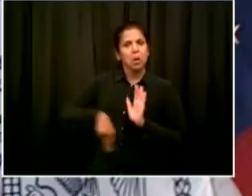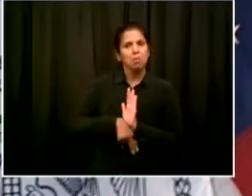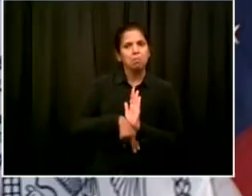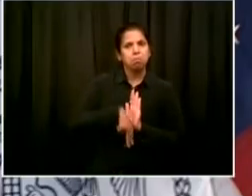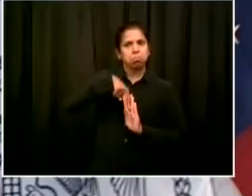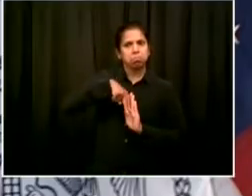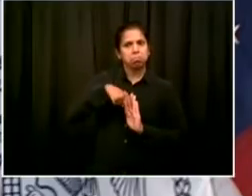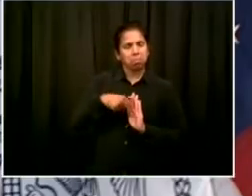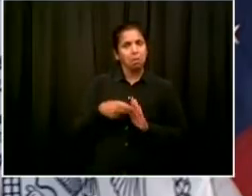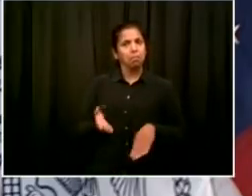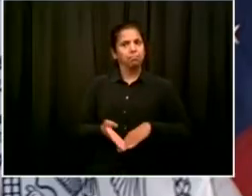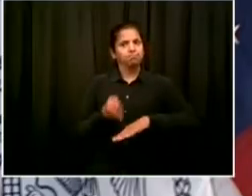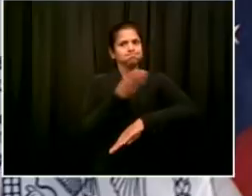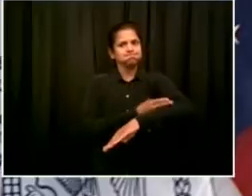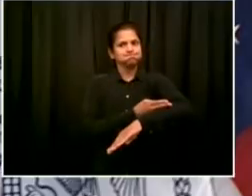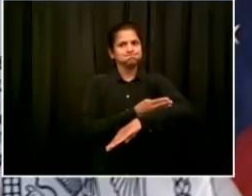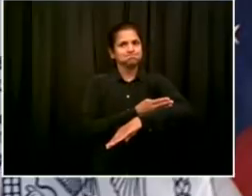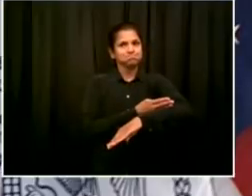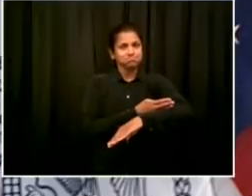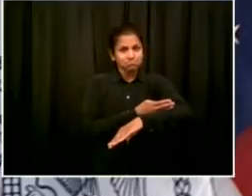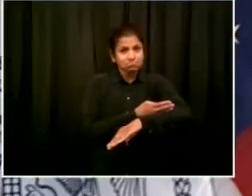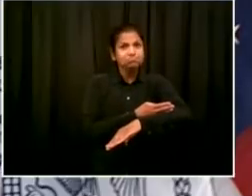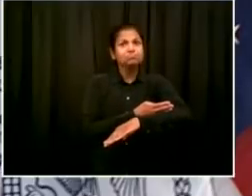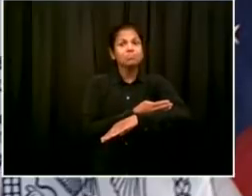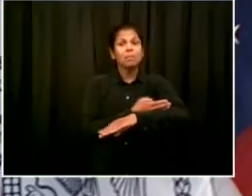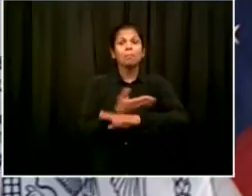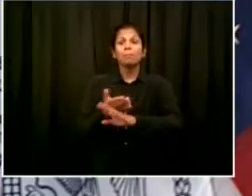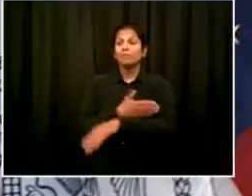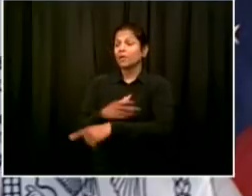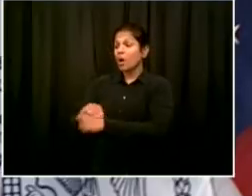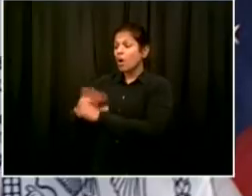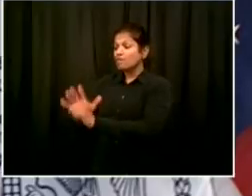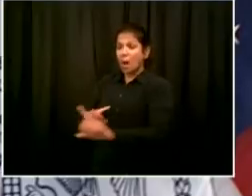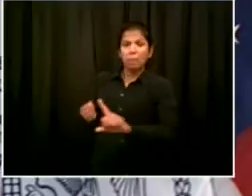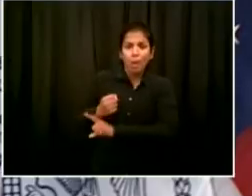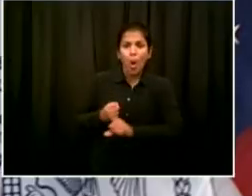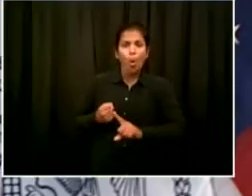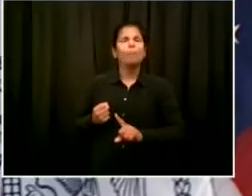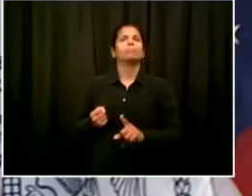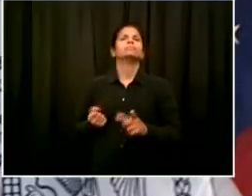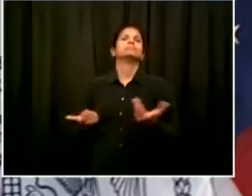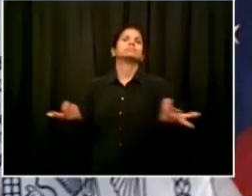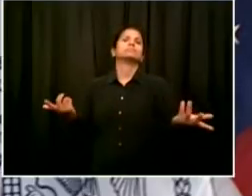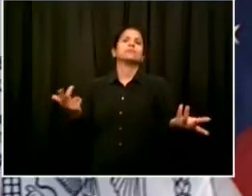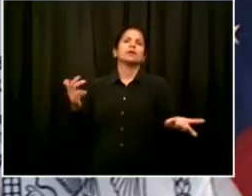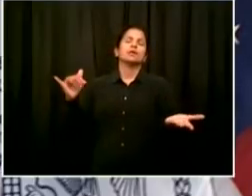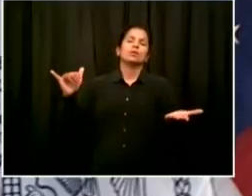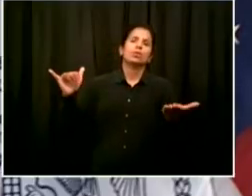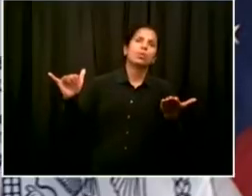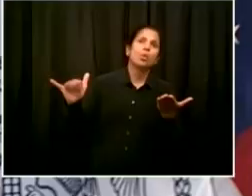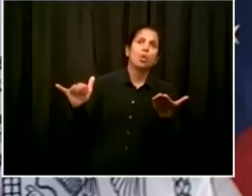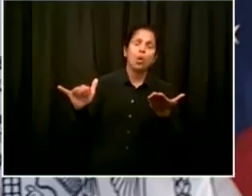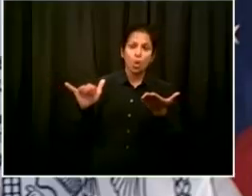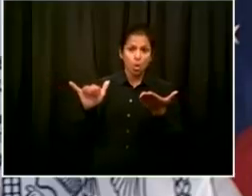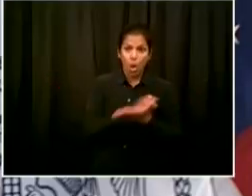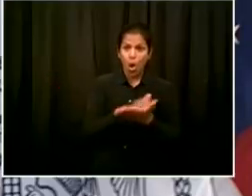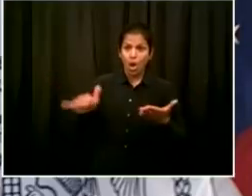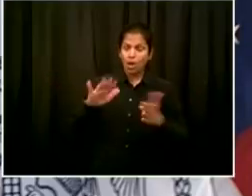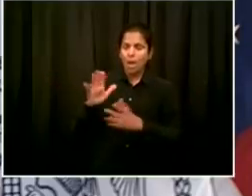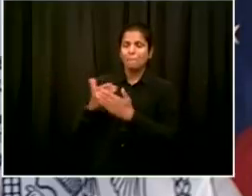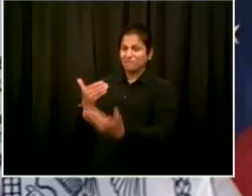We had the greatest reserves we've ever had in our history as of February. So I think in terms of the rating agencies and all, they're looking at